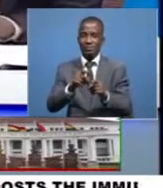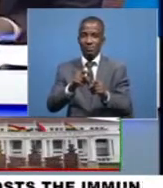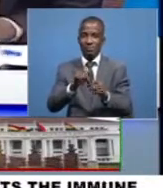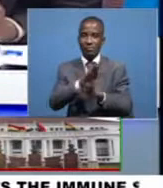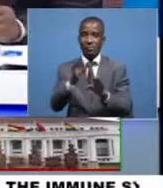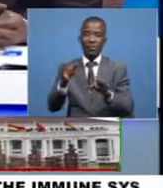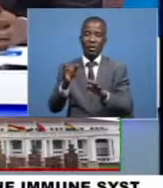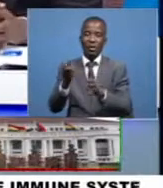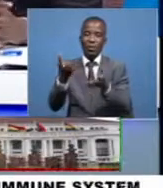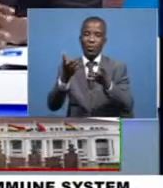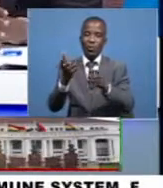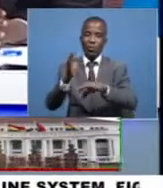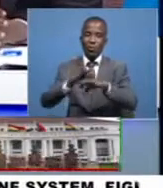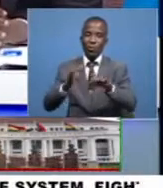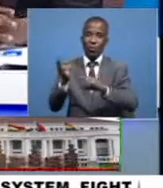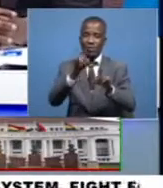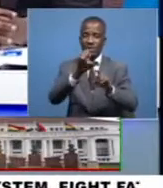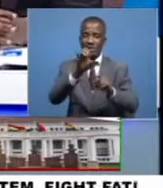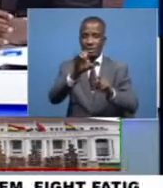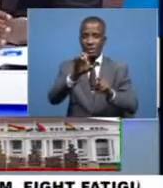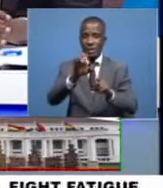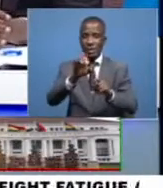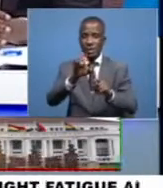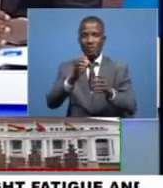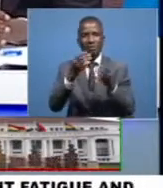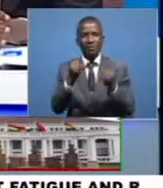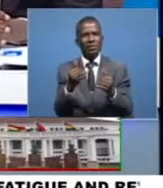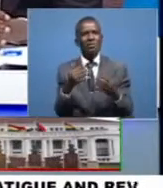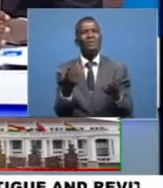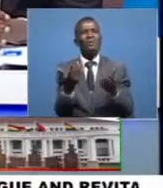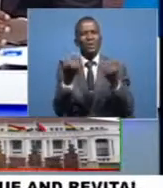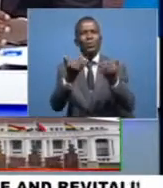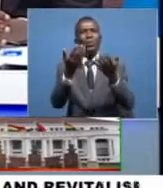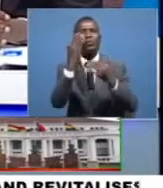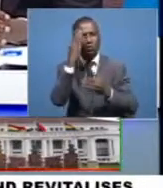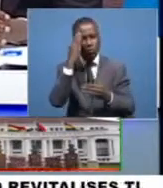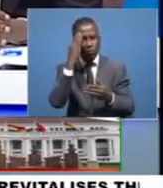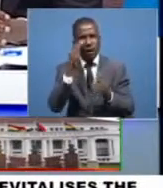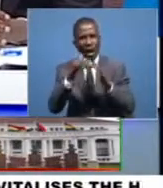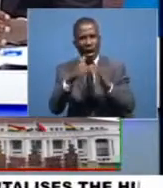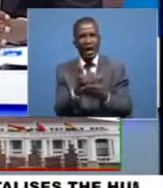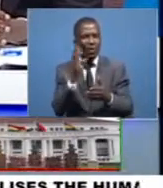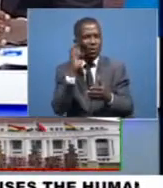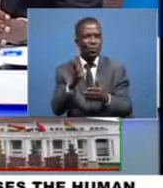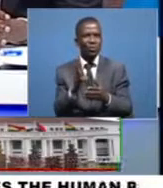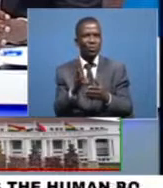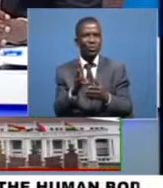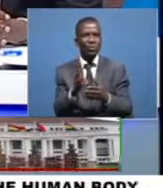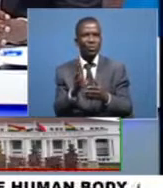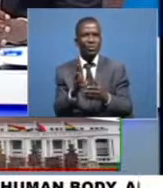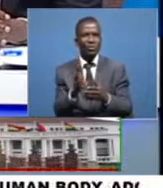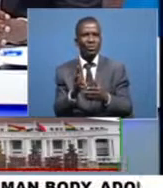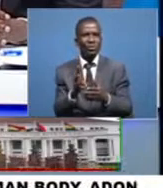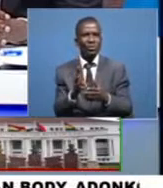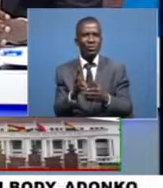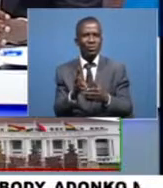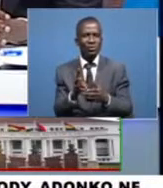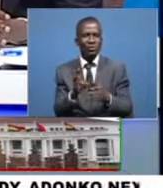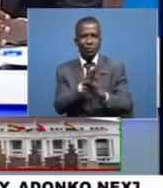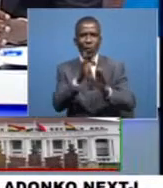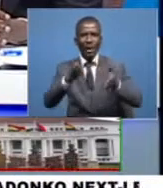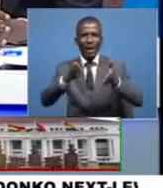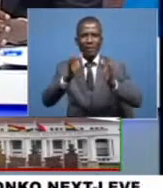witness to be cross-examined. Now, by way of education, at which point would they have been bound,